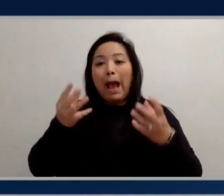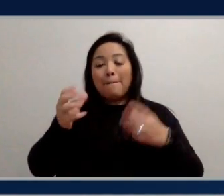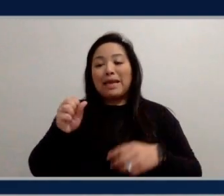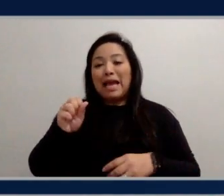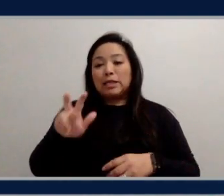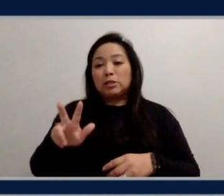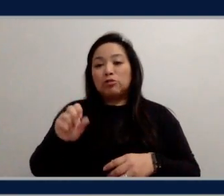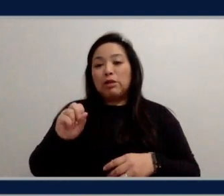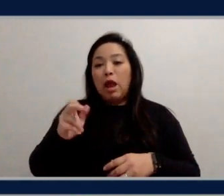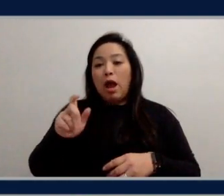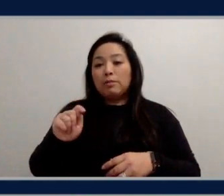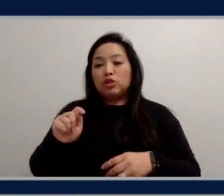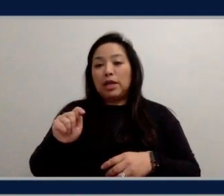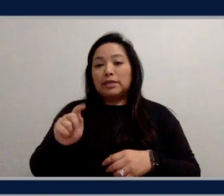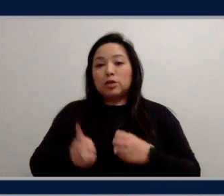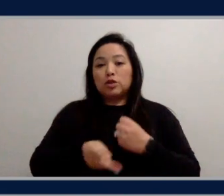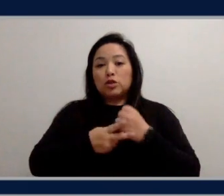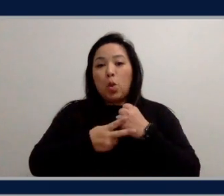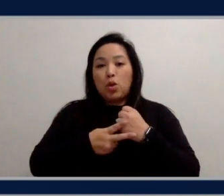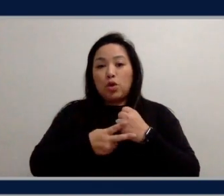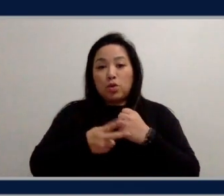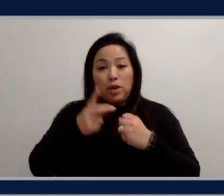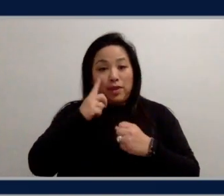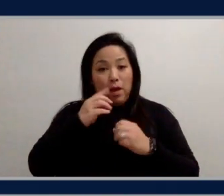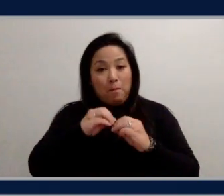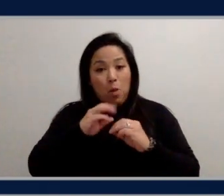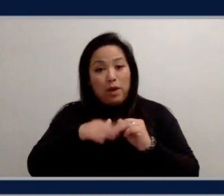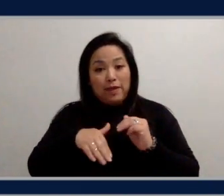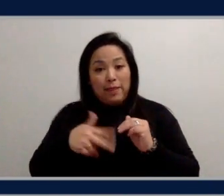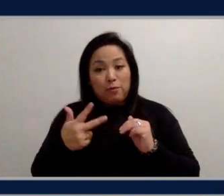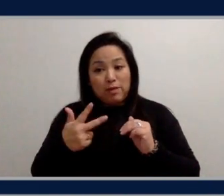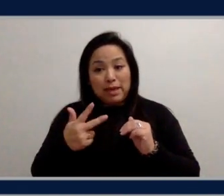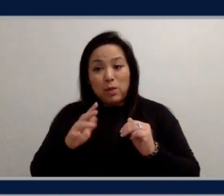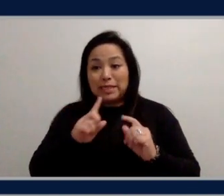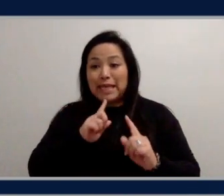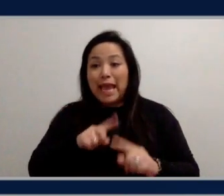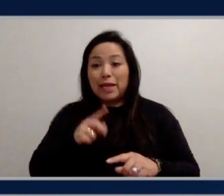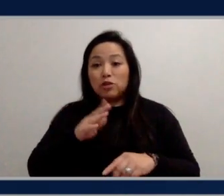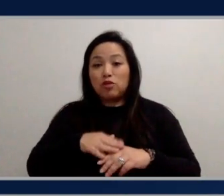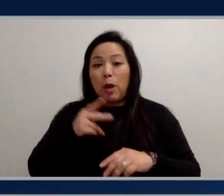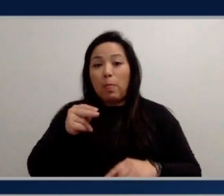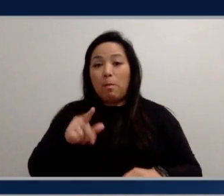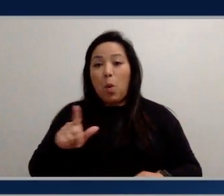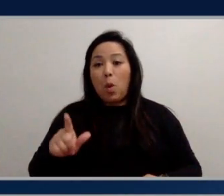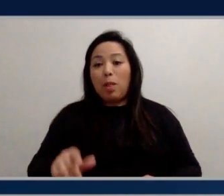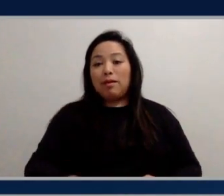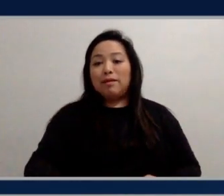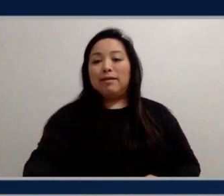objects are stored? Do we think it was more than three, Todd? What's that answer on the poll? I was way off on the objects.